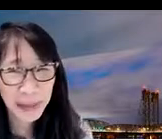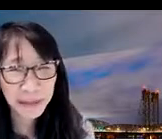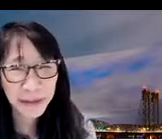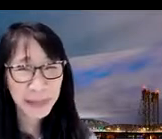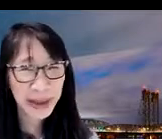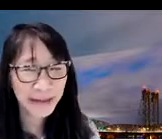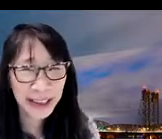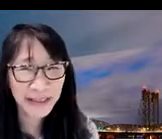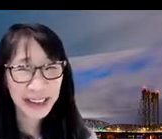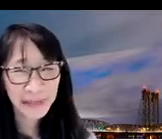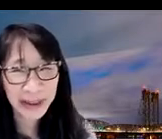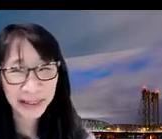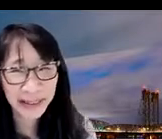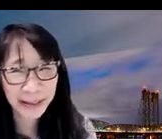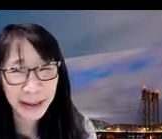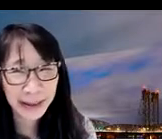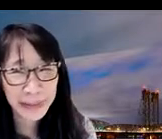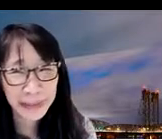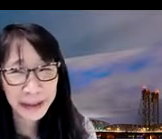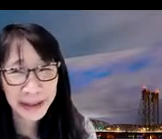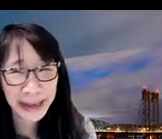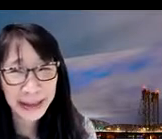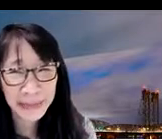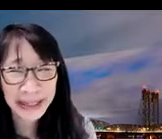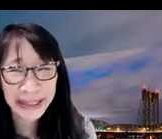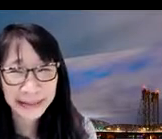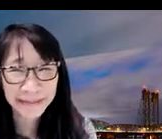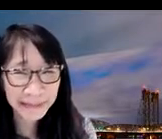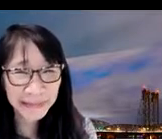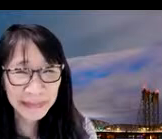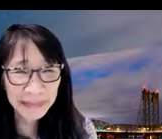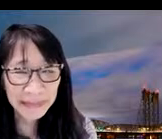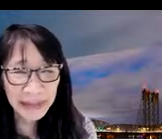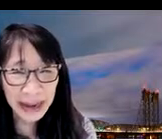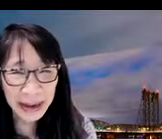now. We may reconvene, but I'll talk a little bit more at the end of the meeting.